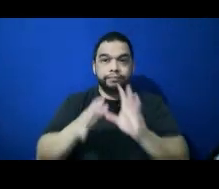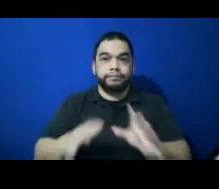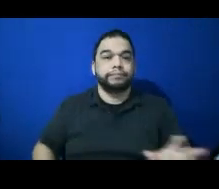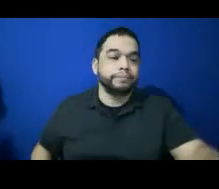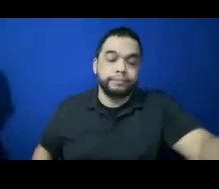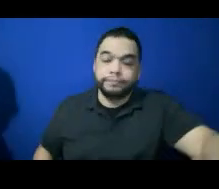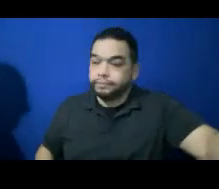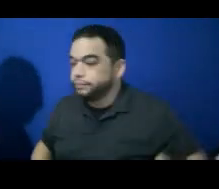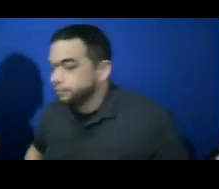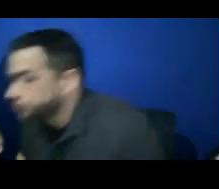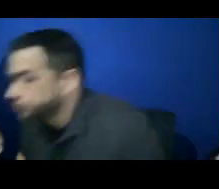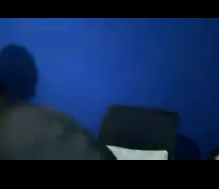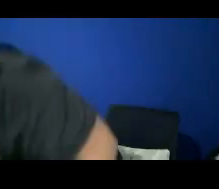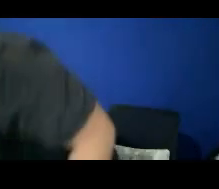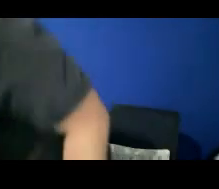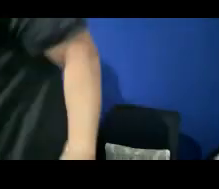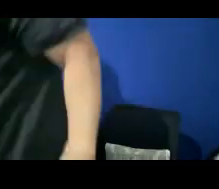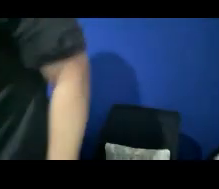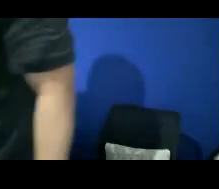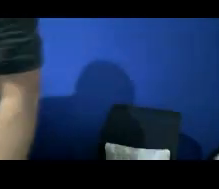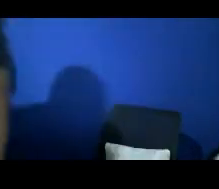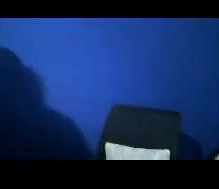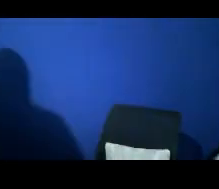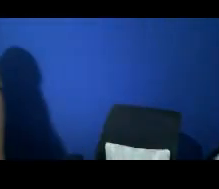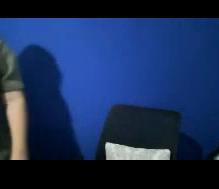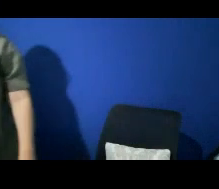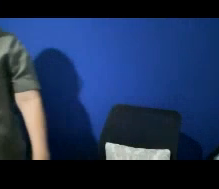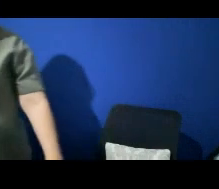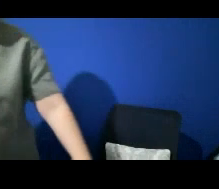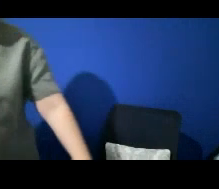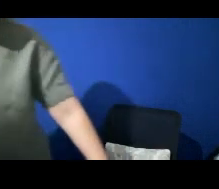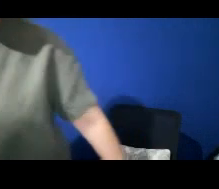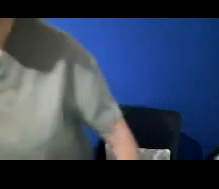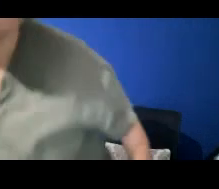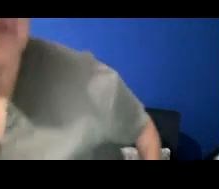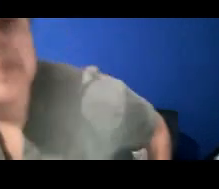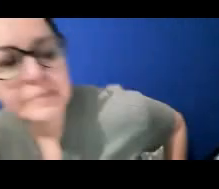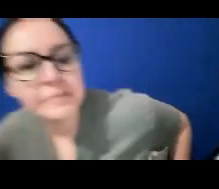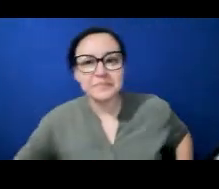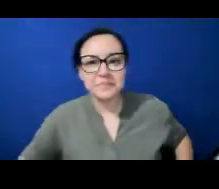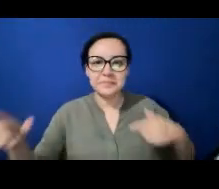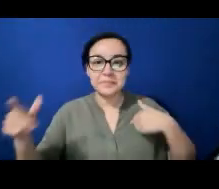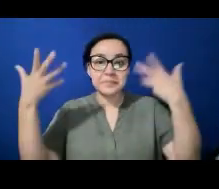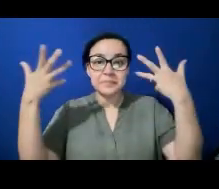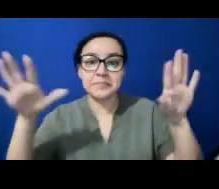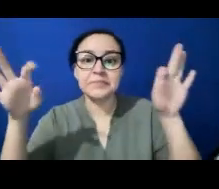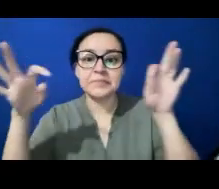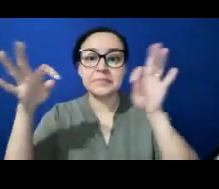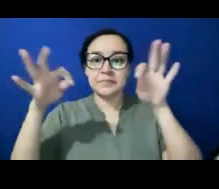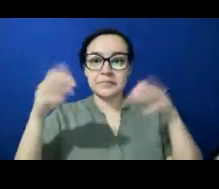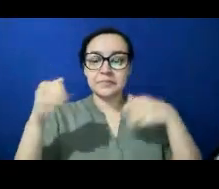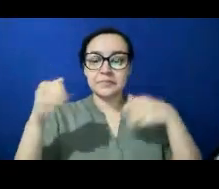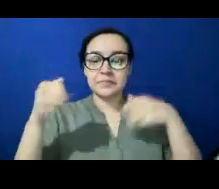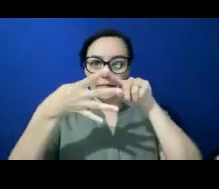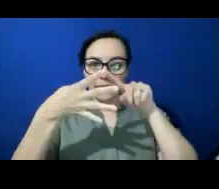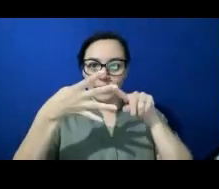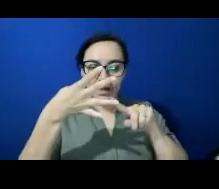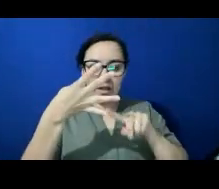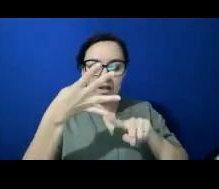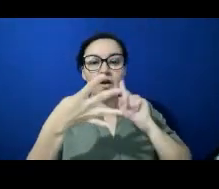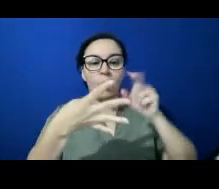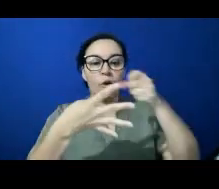The fundamentals of climate change, which is the first lesson. There are 4 lessons. They're going to have these features,